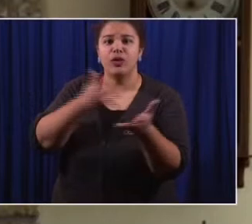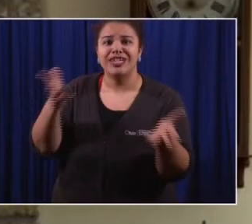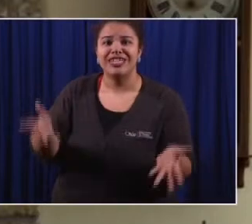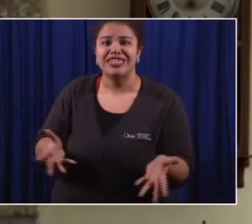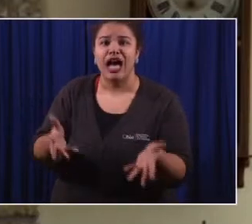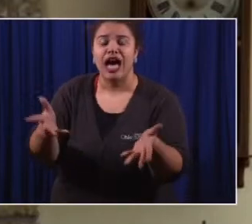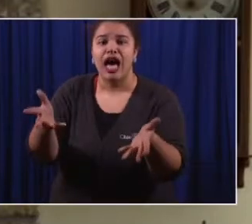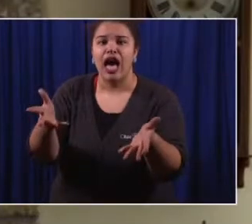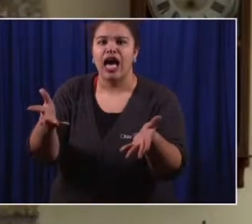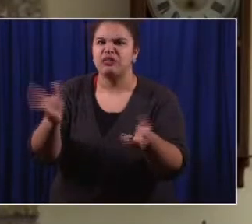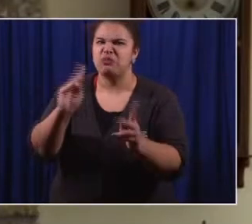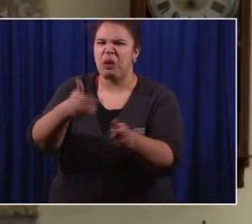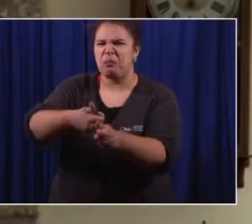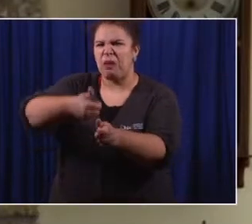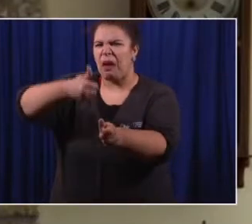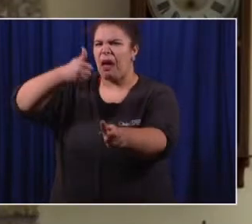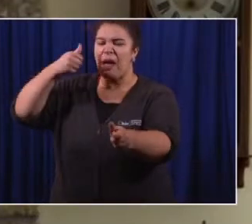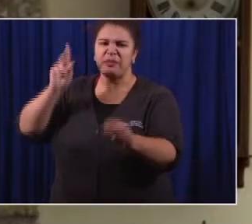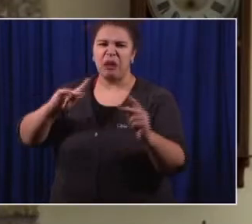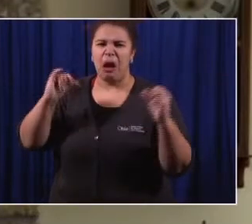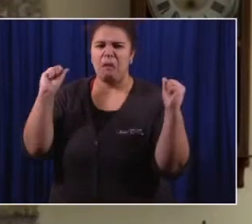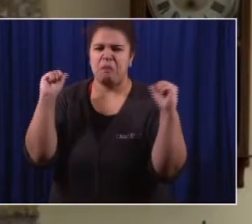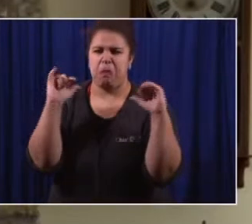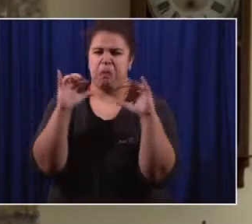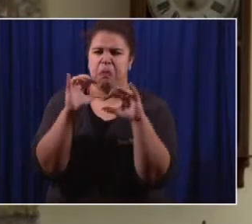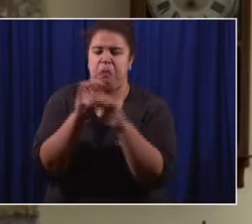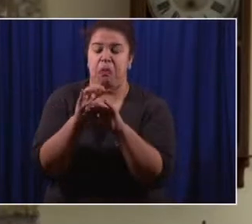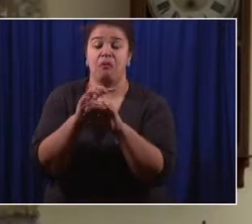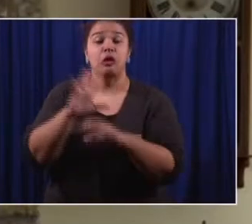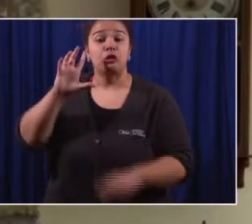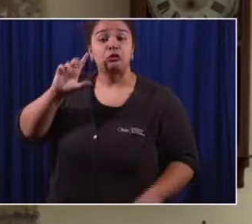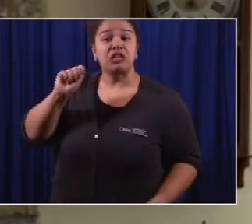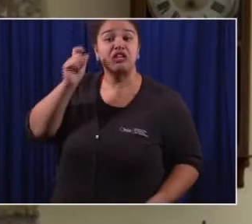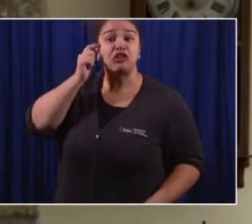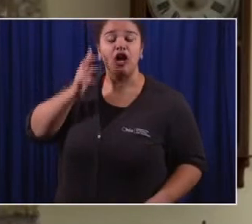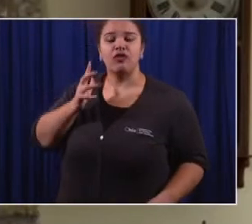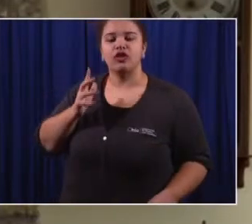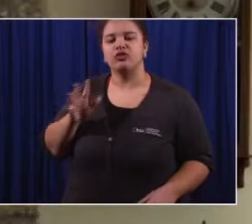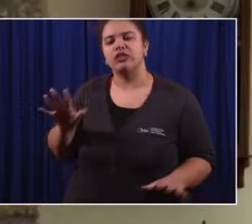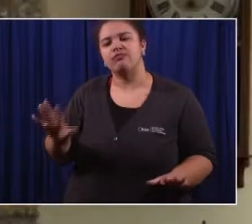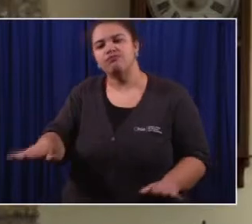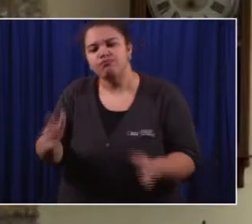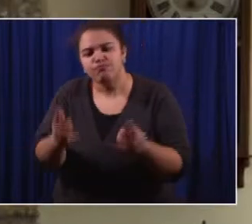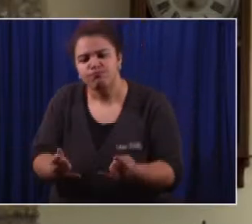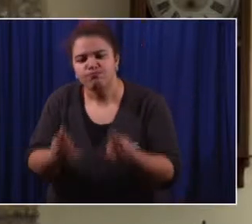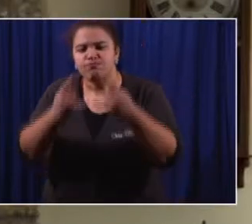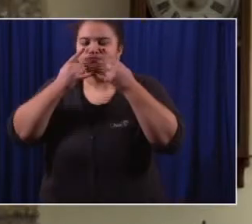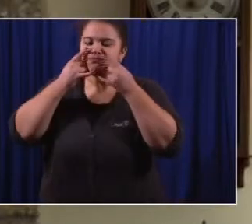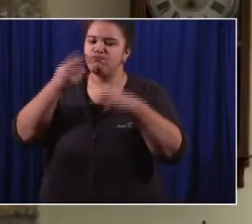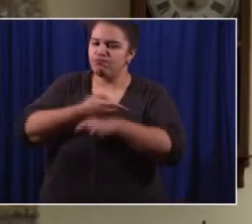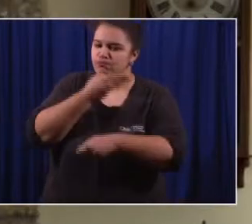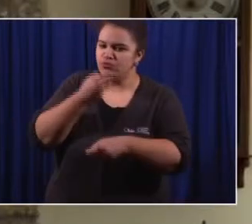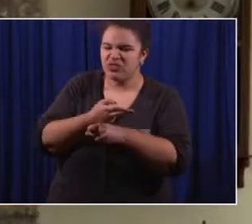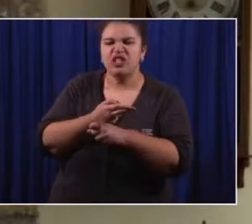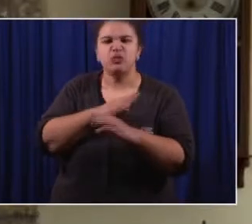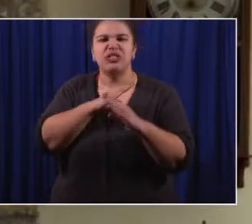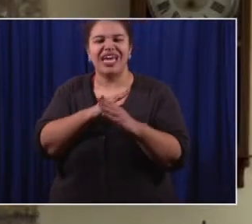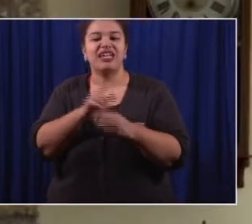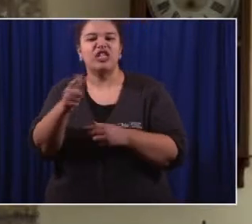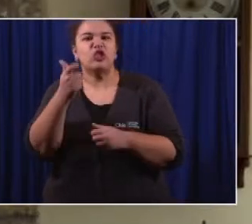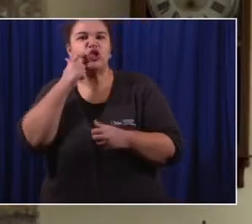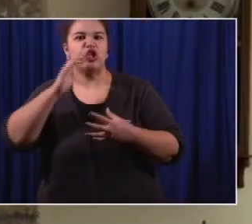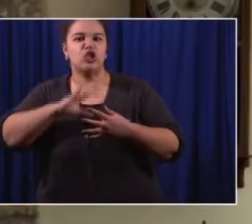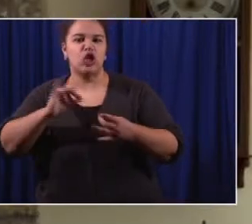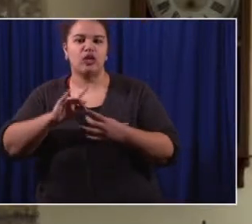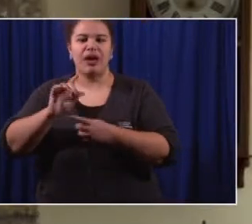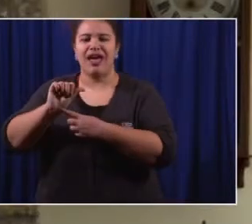mostly maskless crowd to cheer, to boo, breathing a lot of those aerosols and droplets that we just heard about into a partially indoor setting.